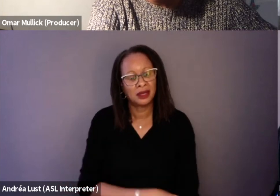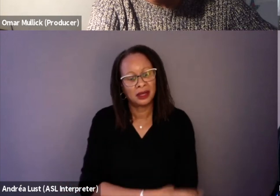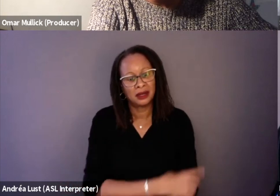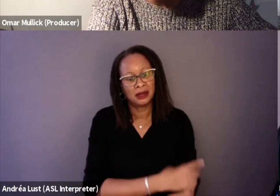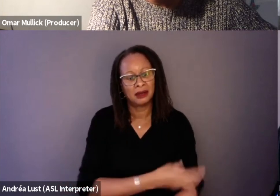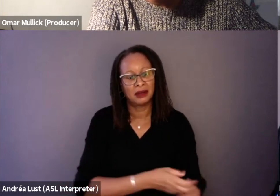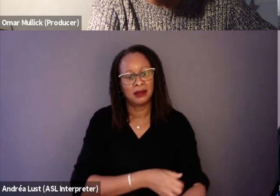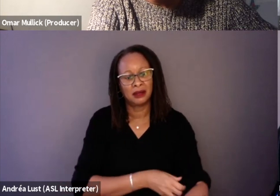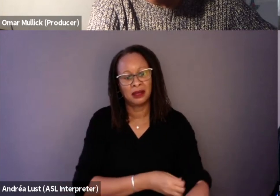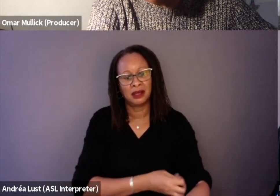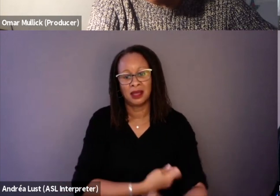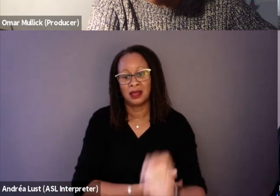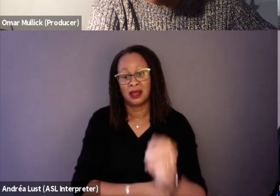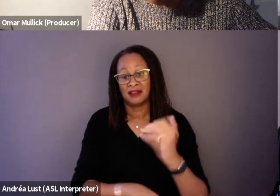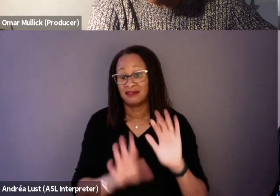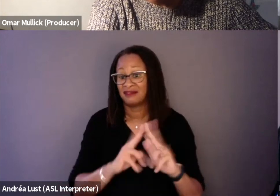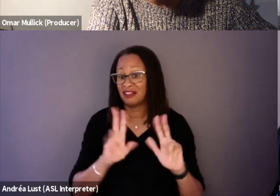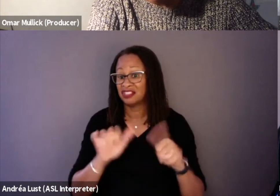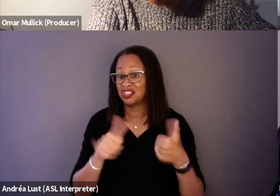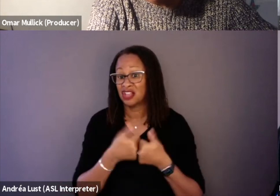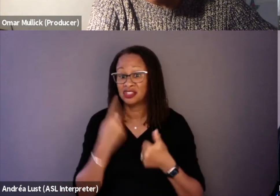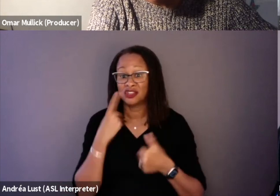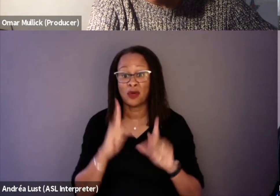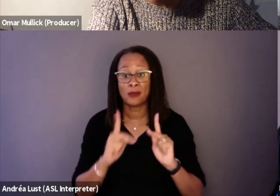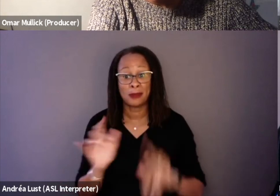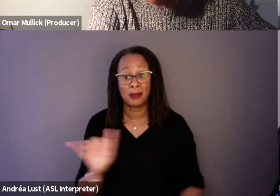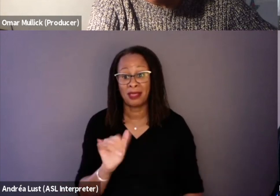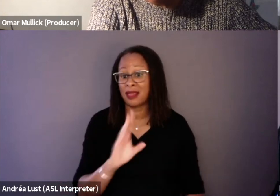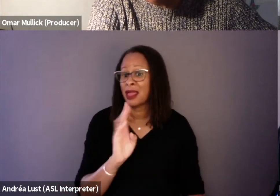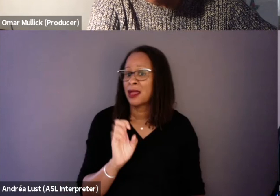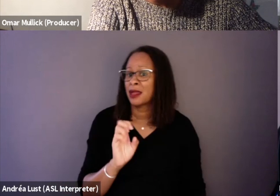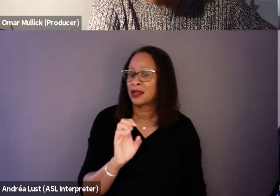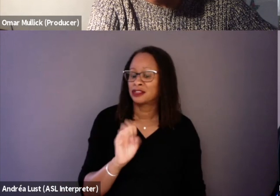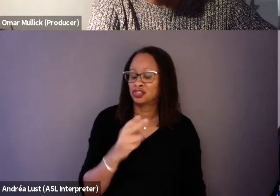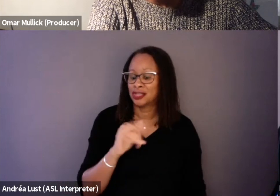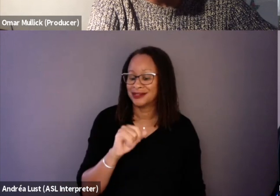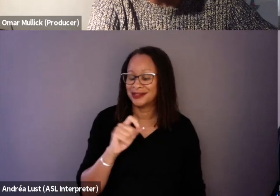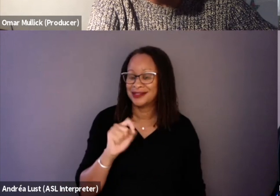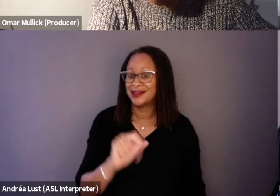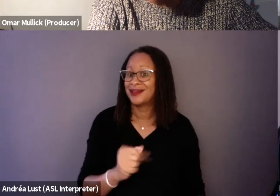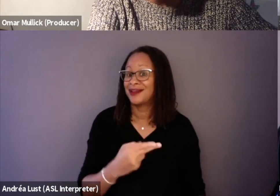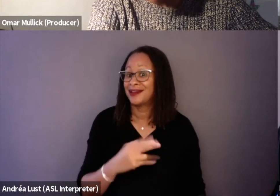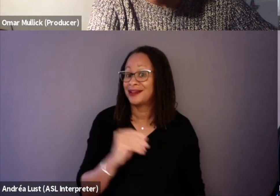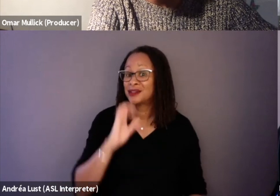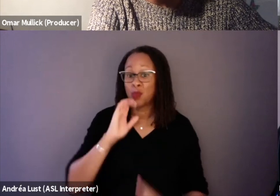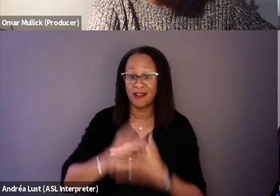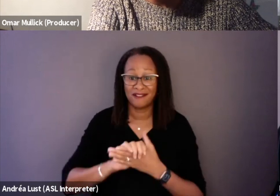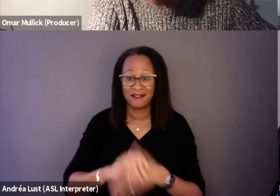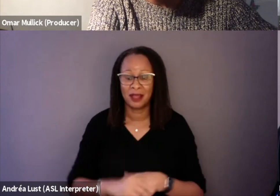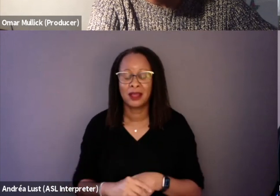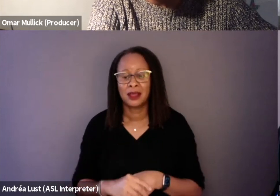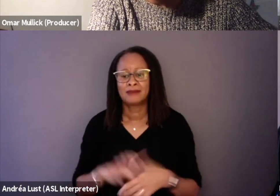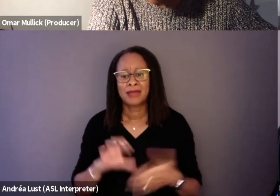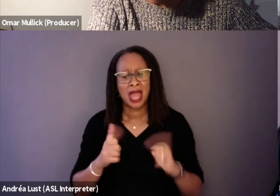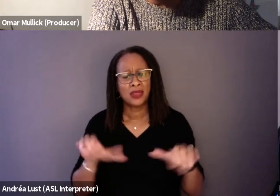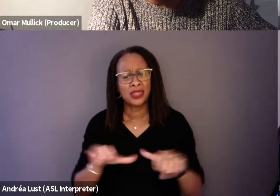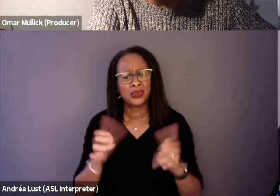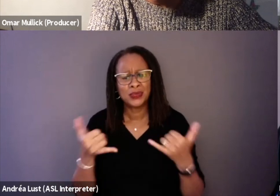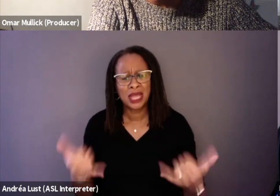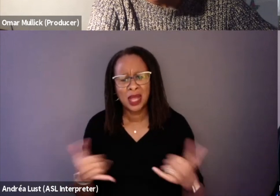very challenging, I'm sure, for people like Shaista and Benazir. But how are they doing